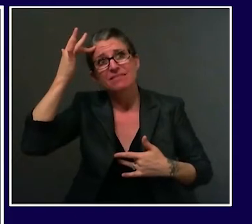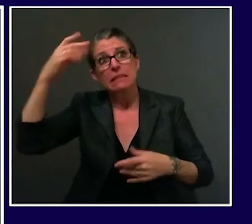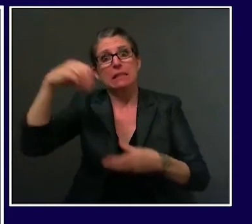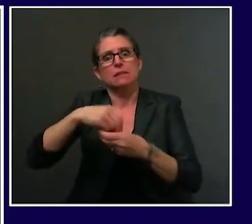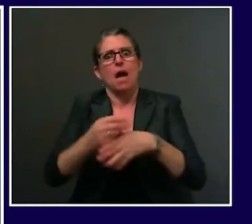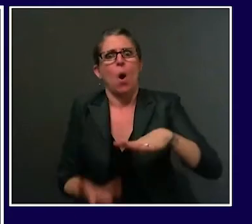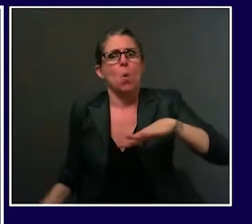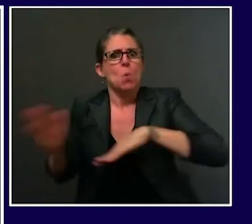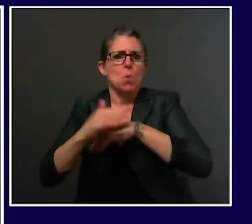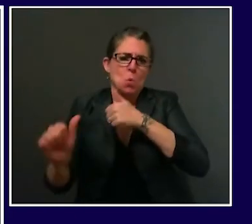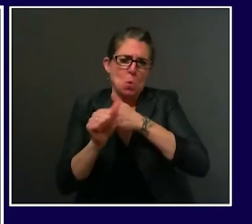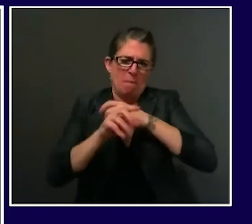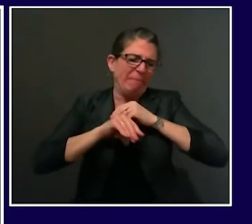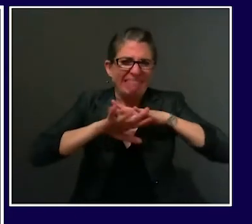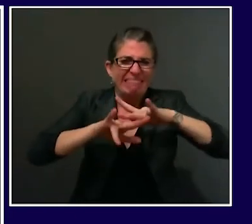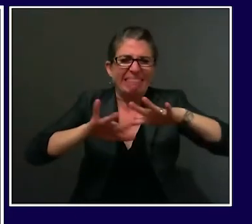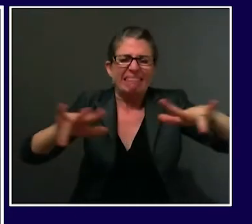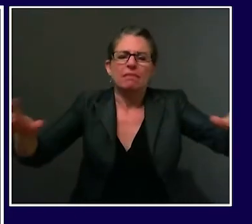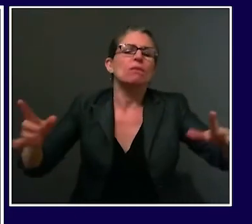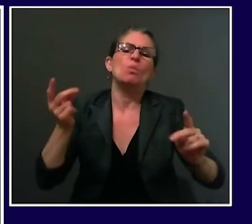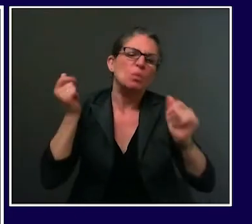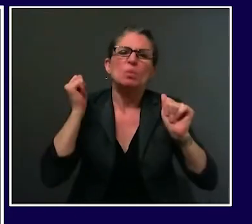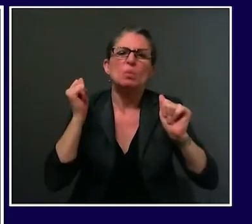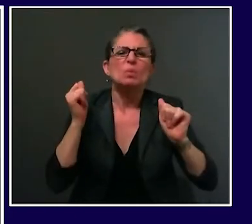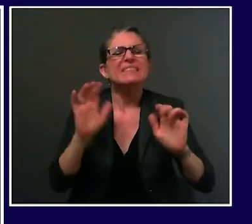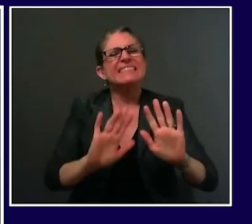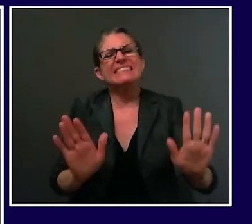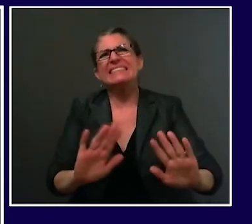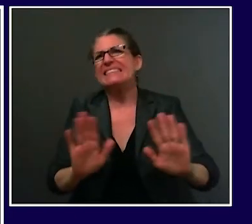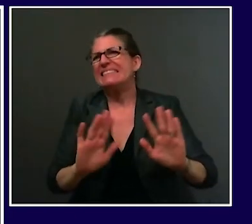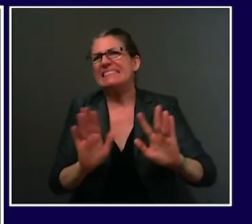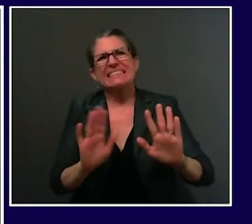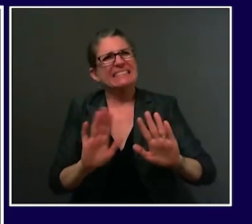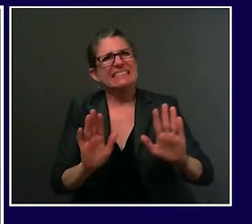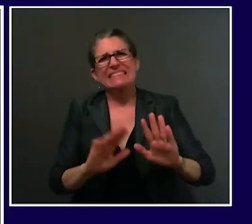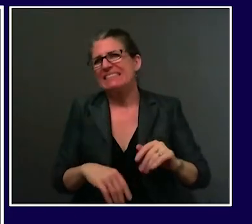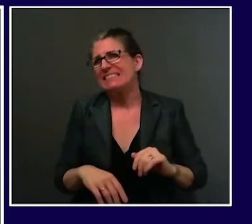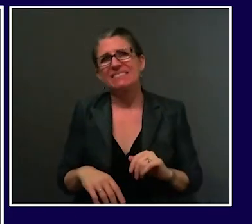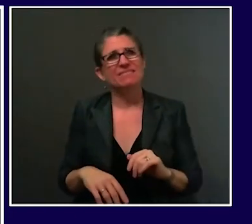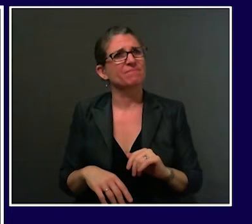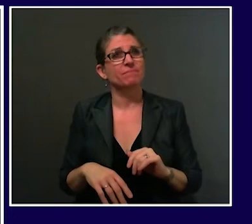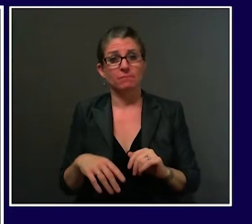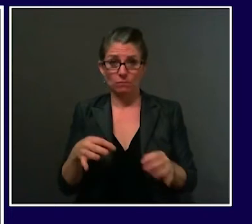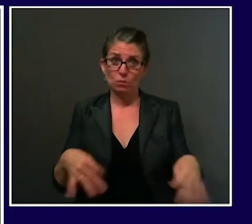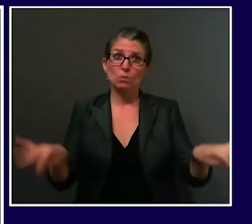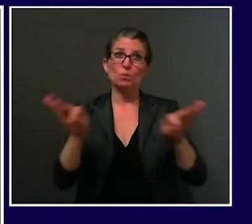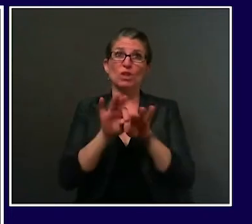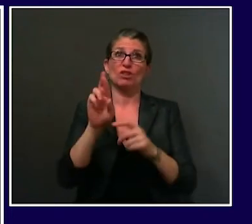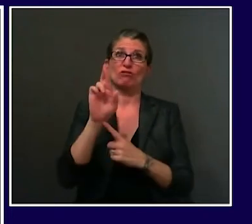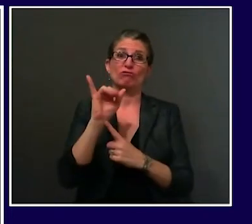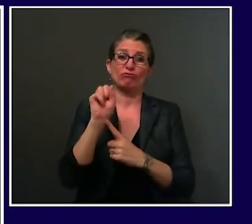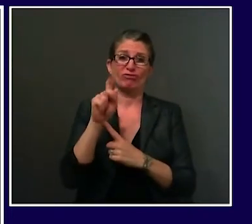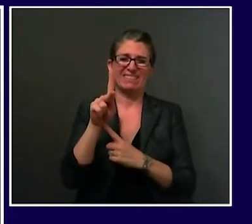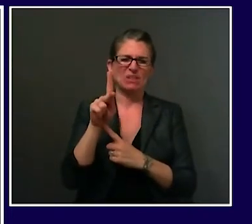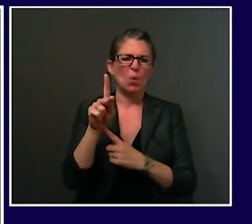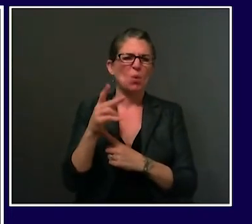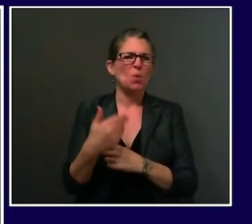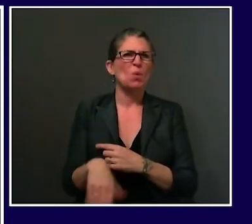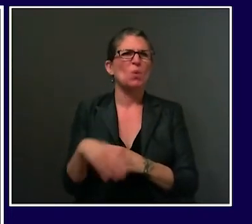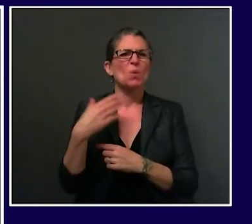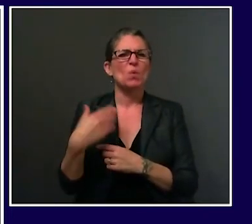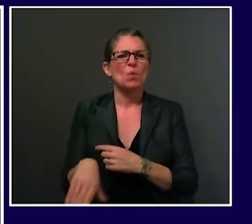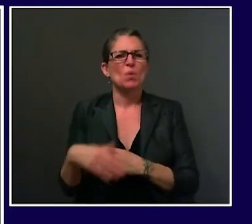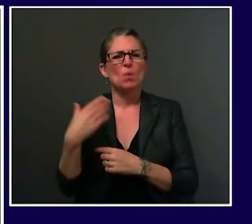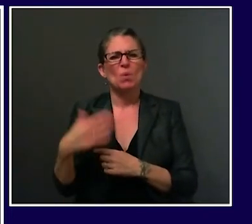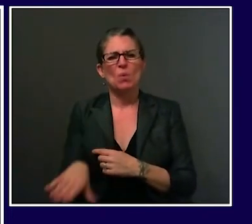What we're contending with is that we don't know what the risk of transmission is in indoor spaces. Even with the